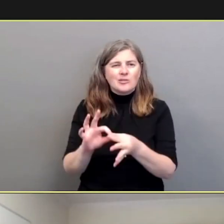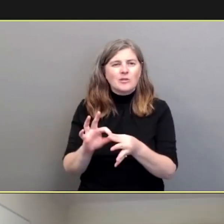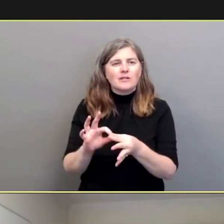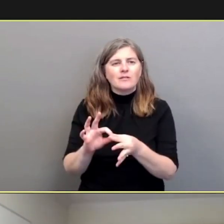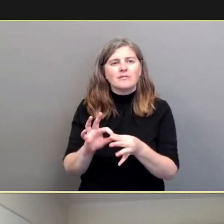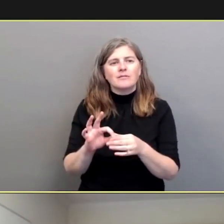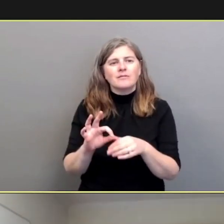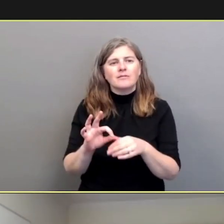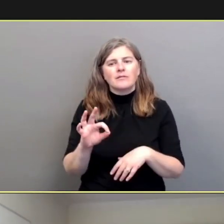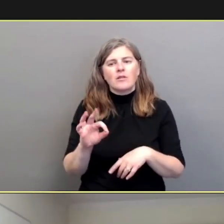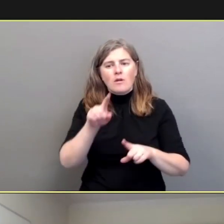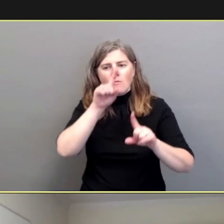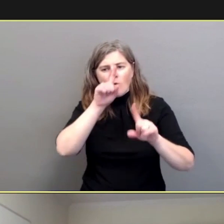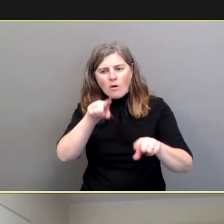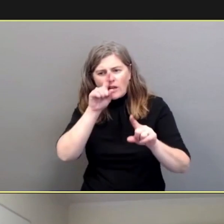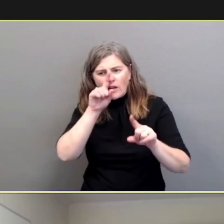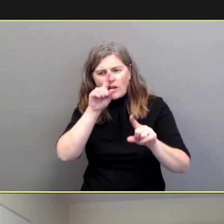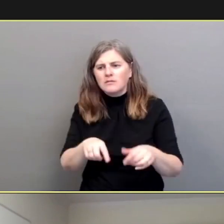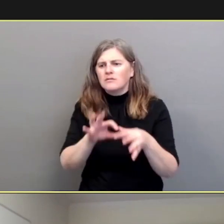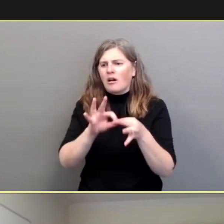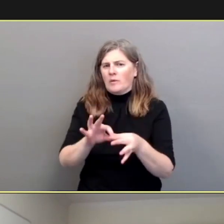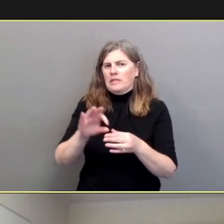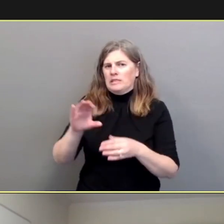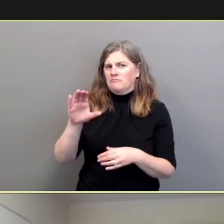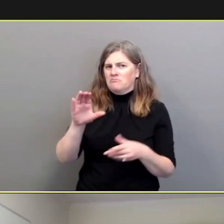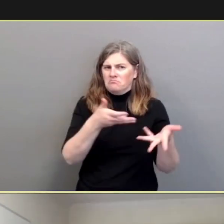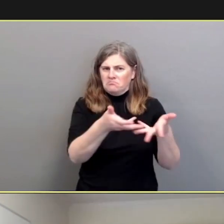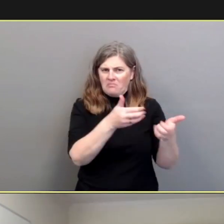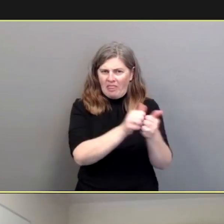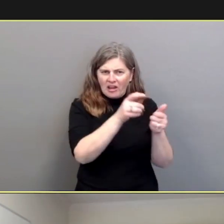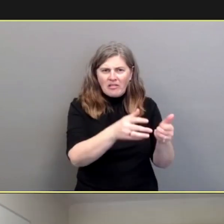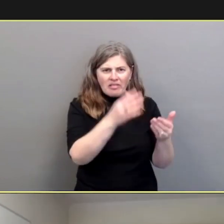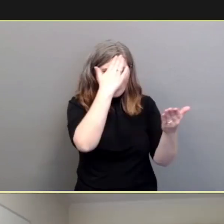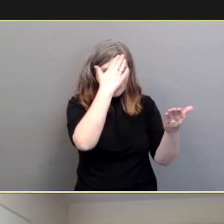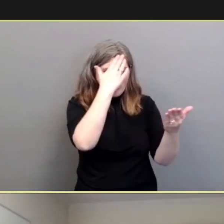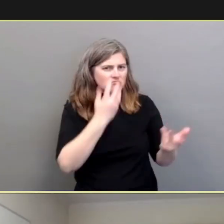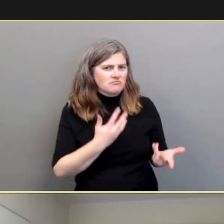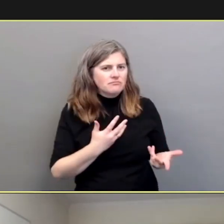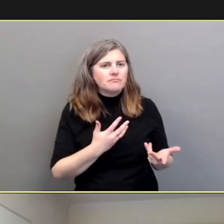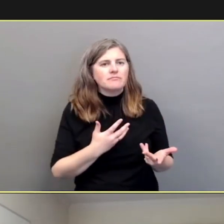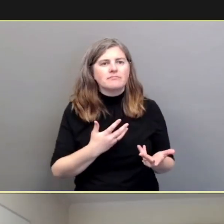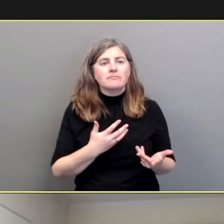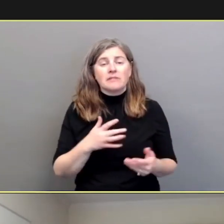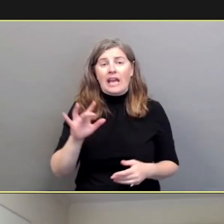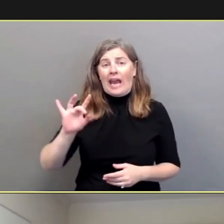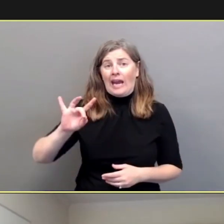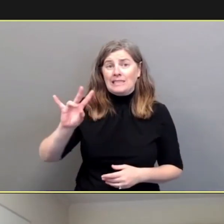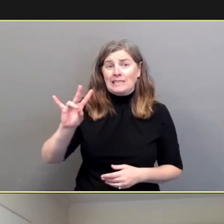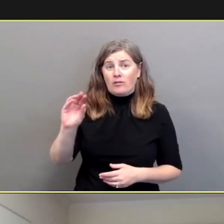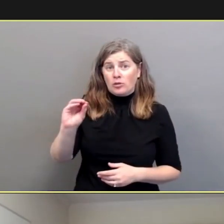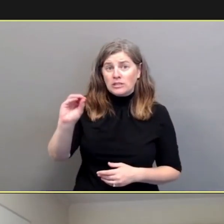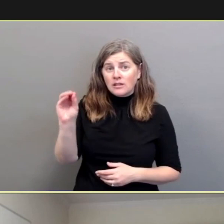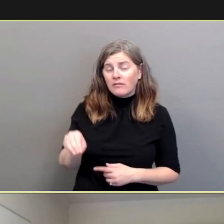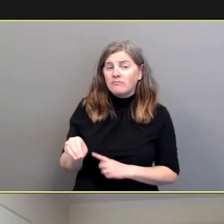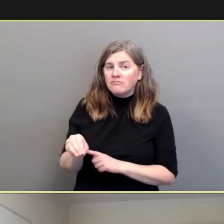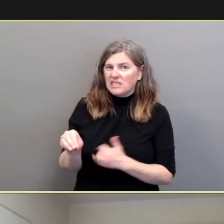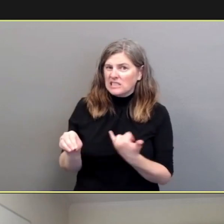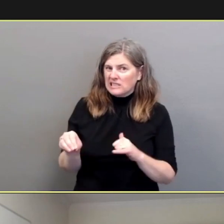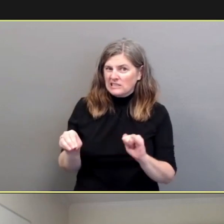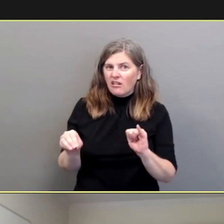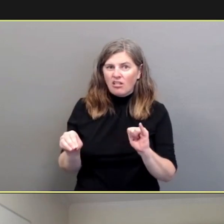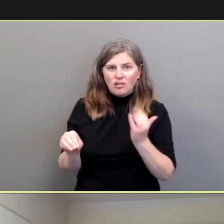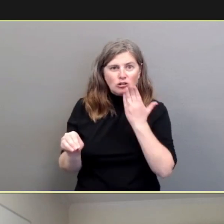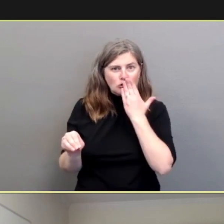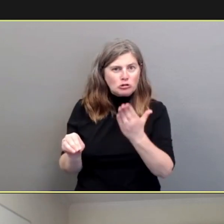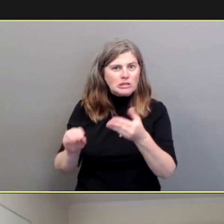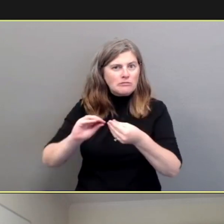and talk with the CEO there. So thanks for raising that. I want to congratulate. 87% is still a pretty good